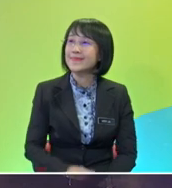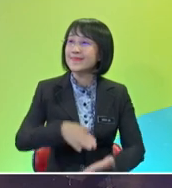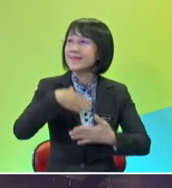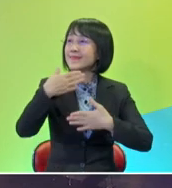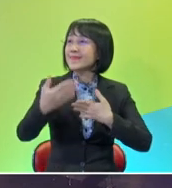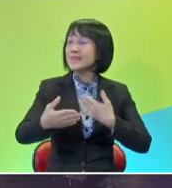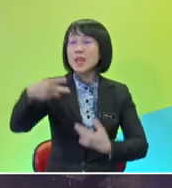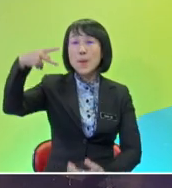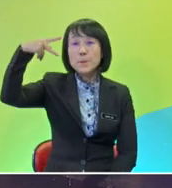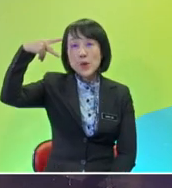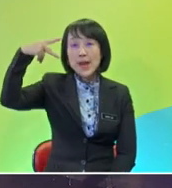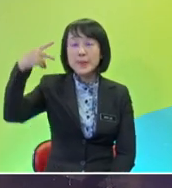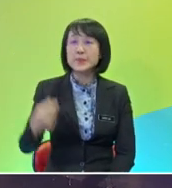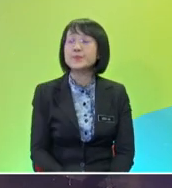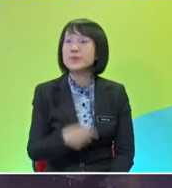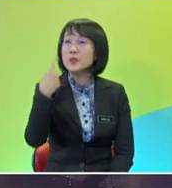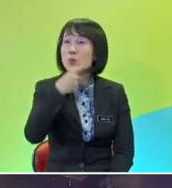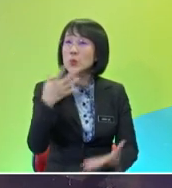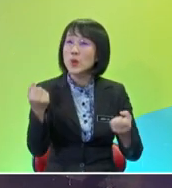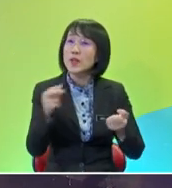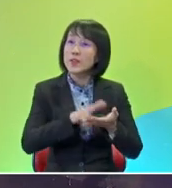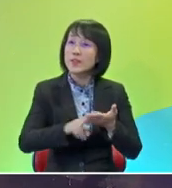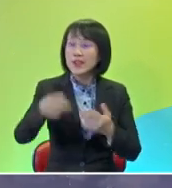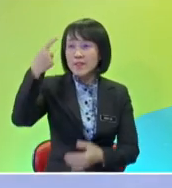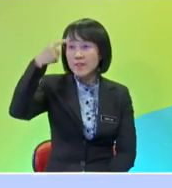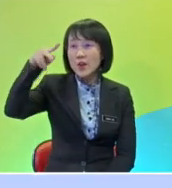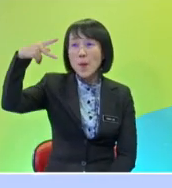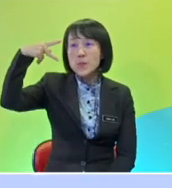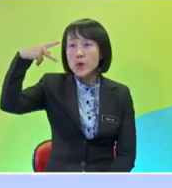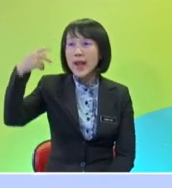see what Prem has to say. So who's going to read Prem's opinion? Mm-hmm.